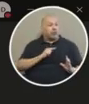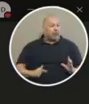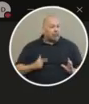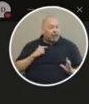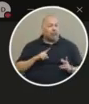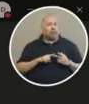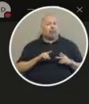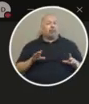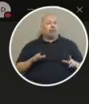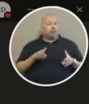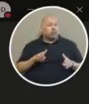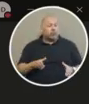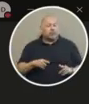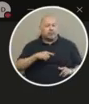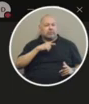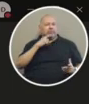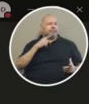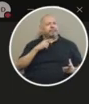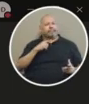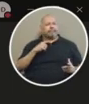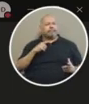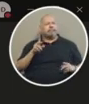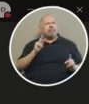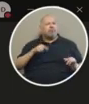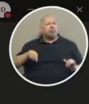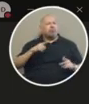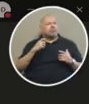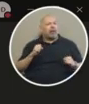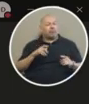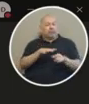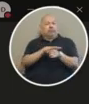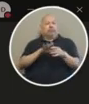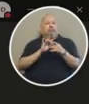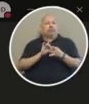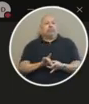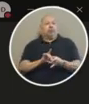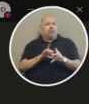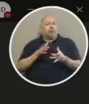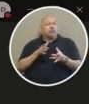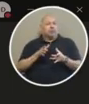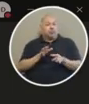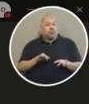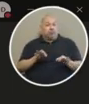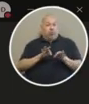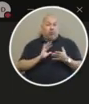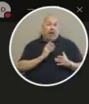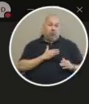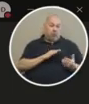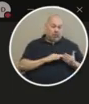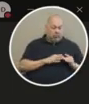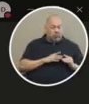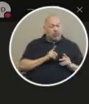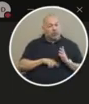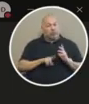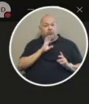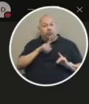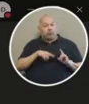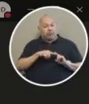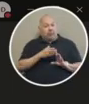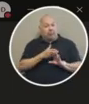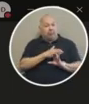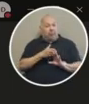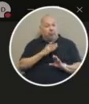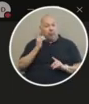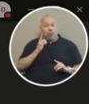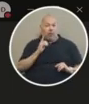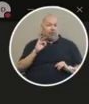and streets and public safety in relation to the neighborhoods and what's important to our community. So like what you talked about in terms of